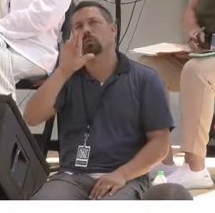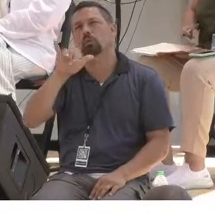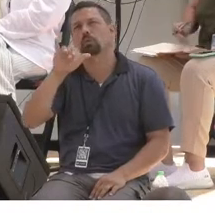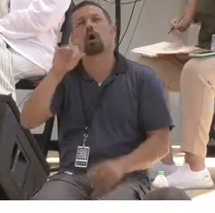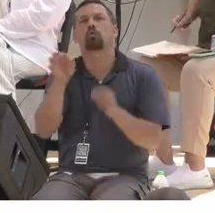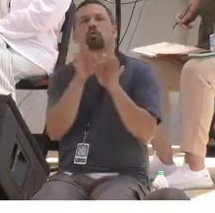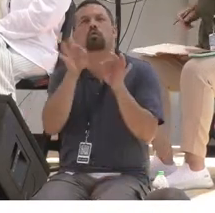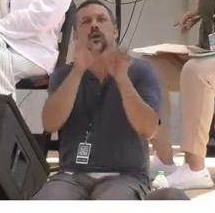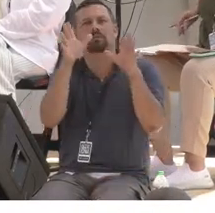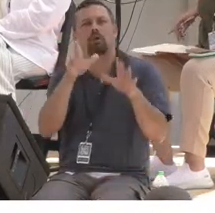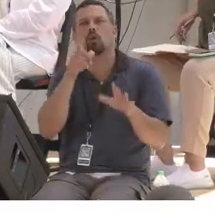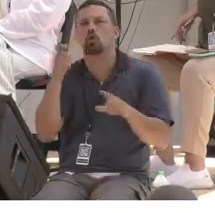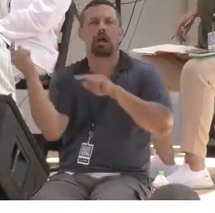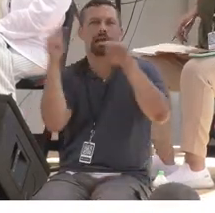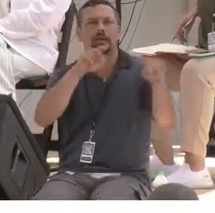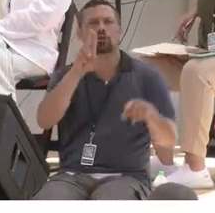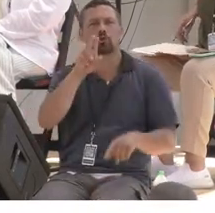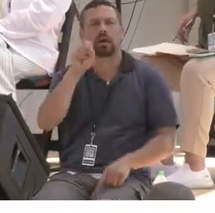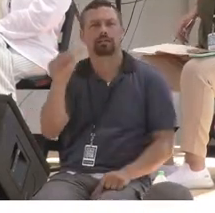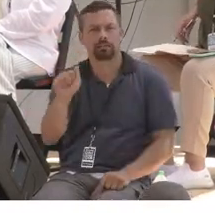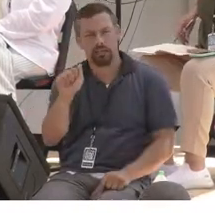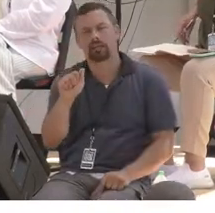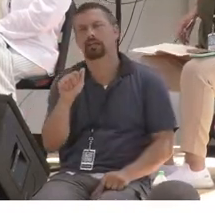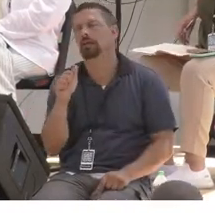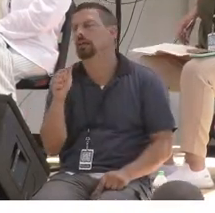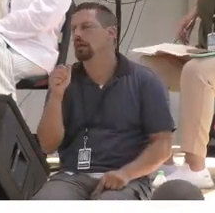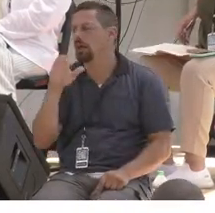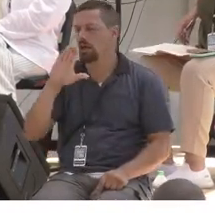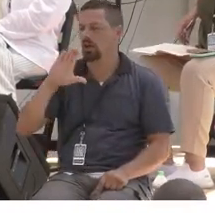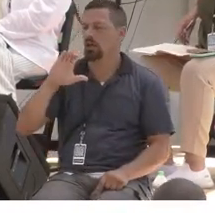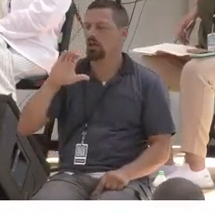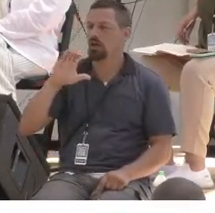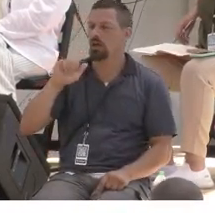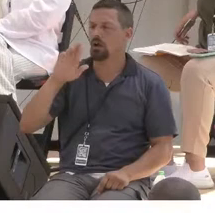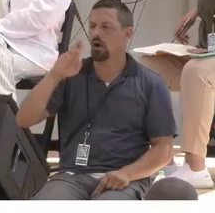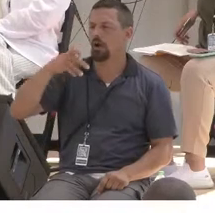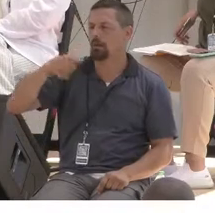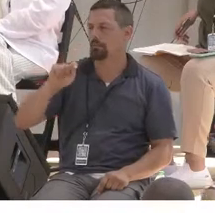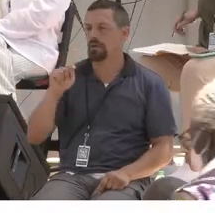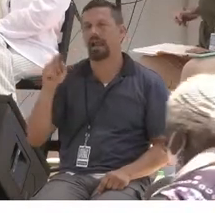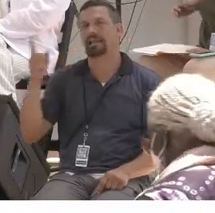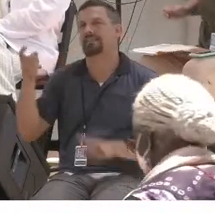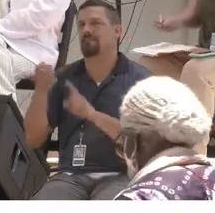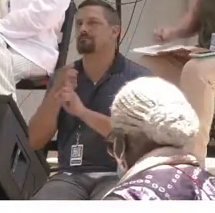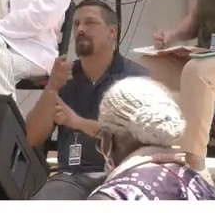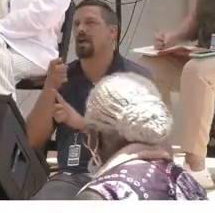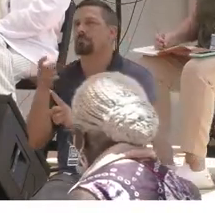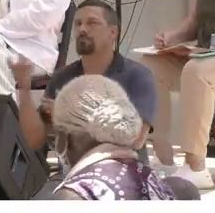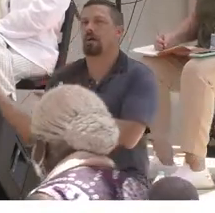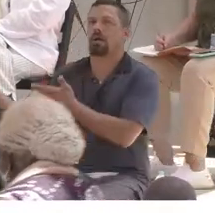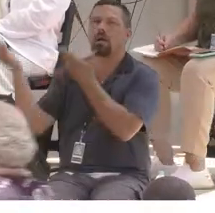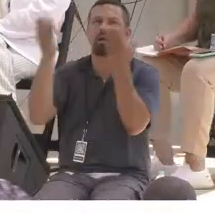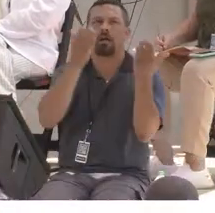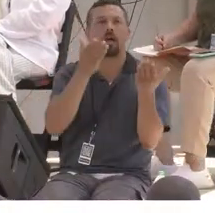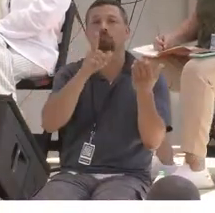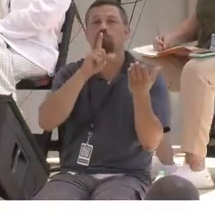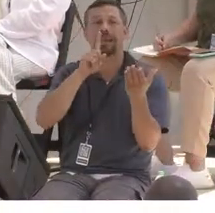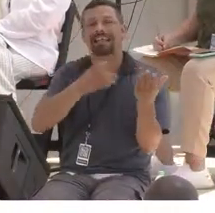daughters. They're both carpet weavers. Like I said, carpets is the largest export of Afghanistan. Most of it actually comes to the US.